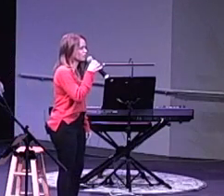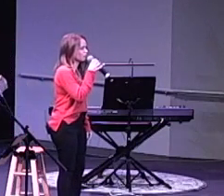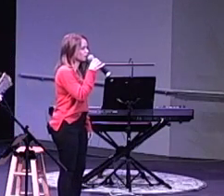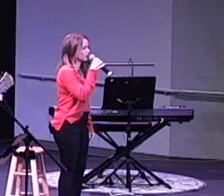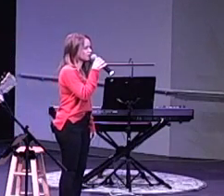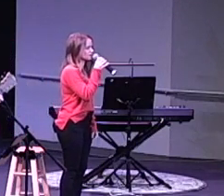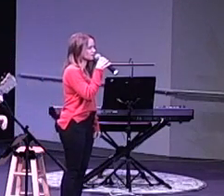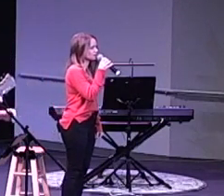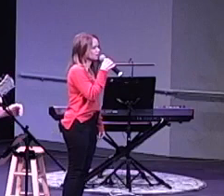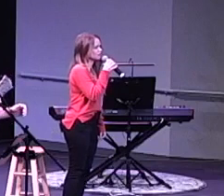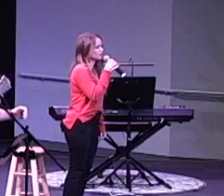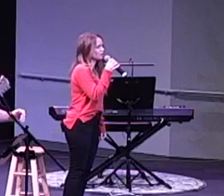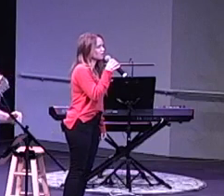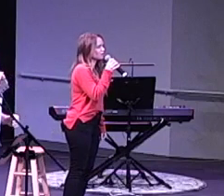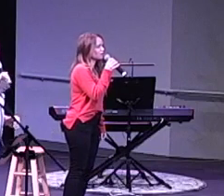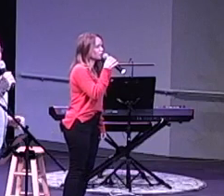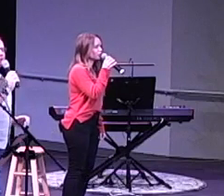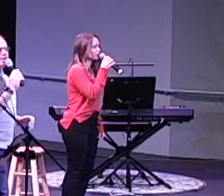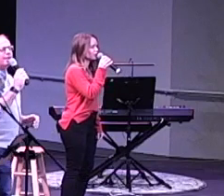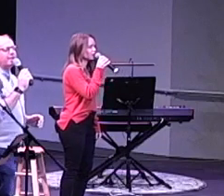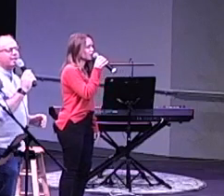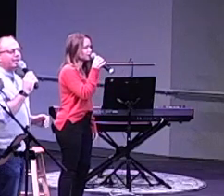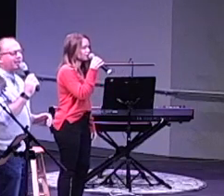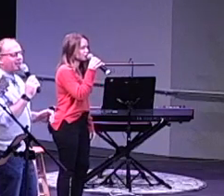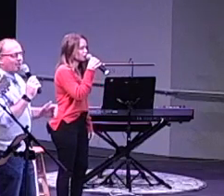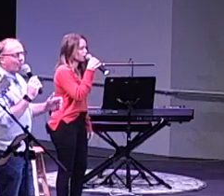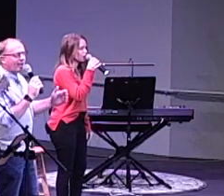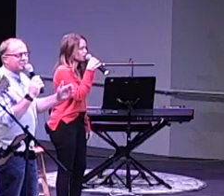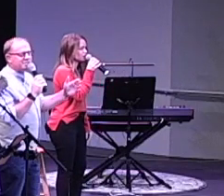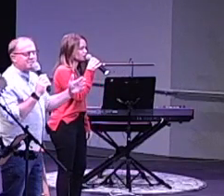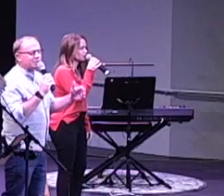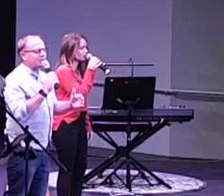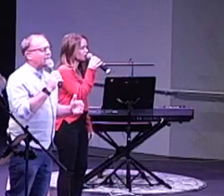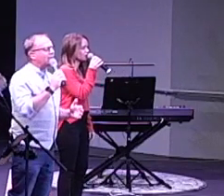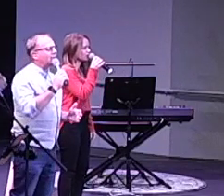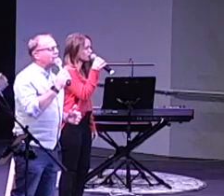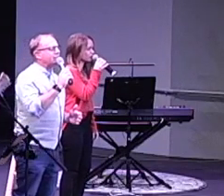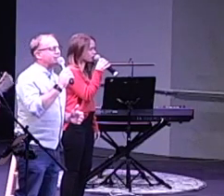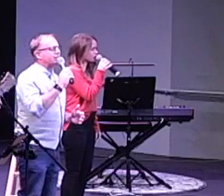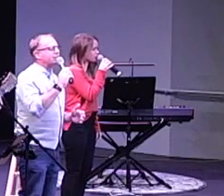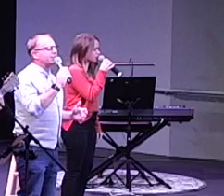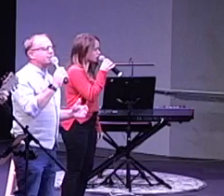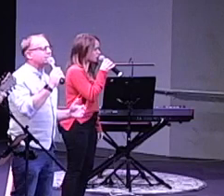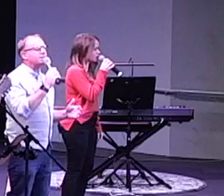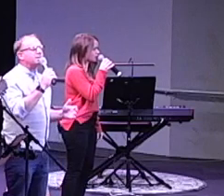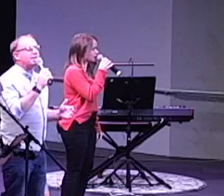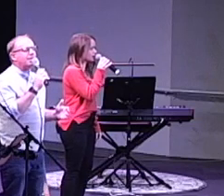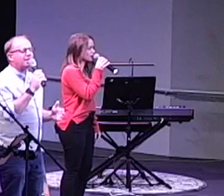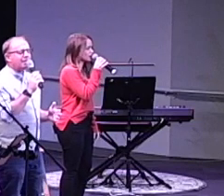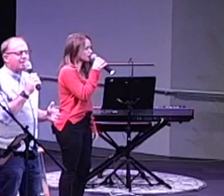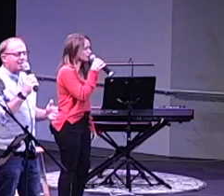For your grace, so free, washes over